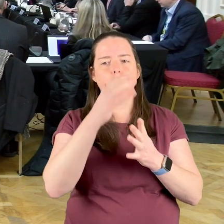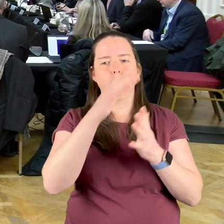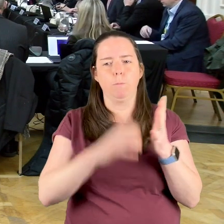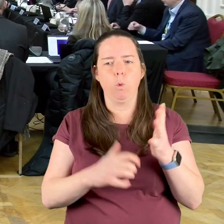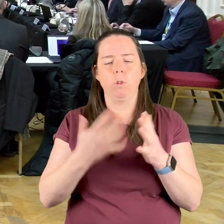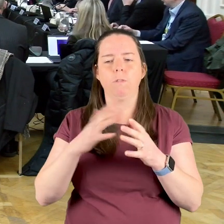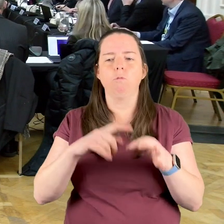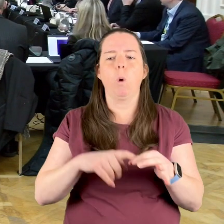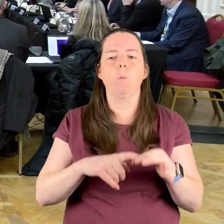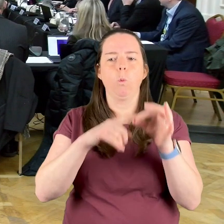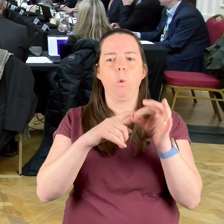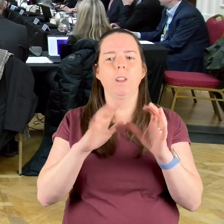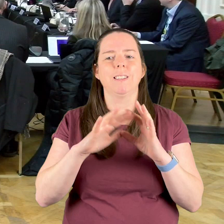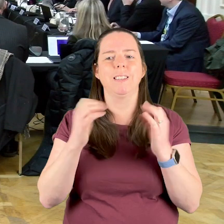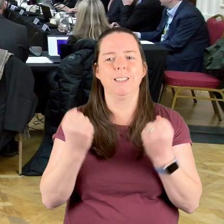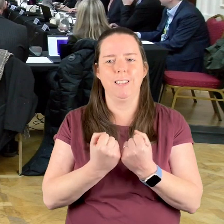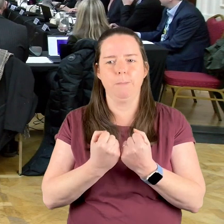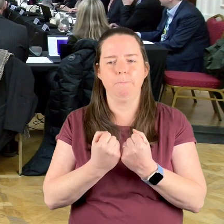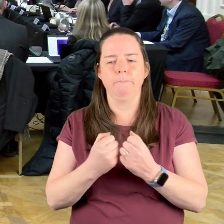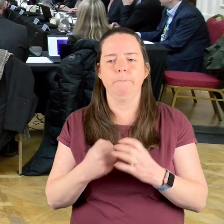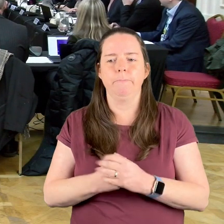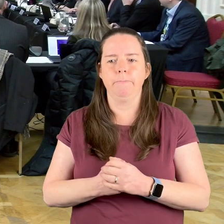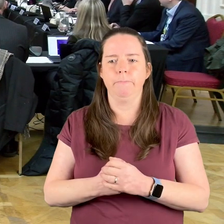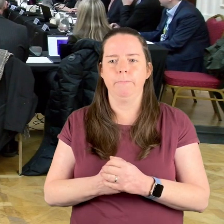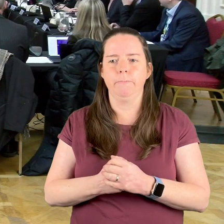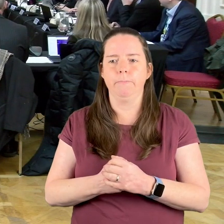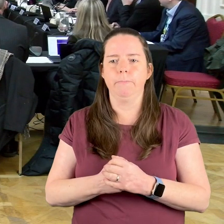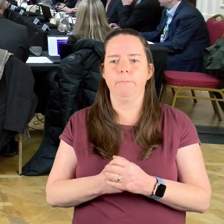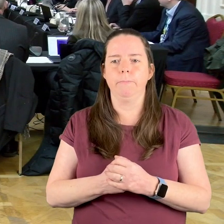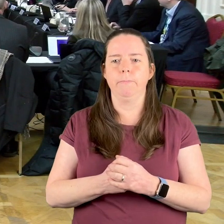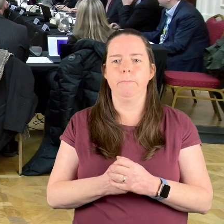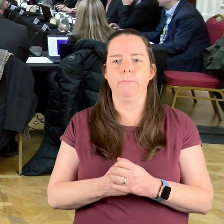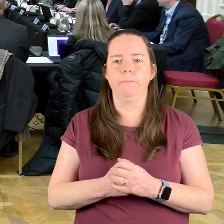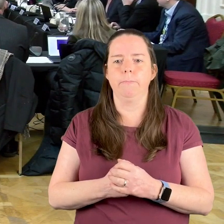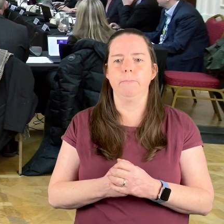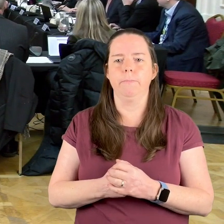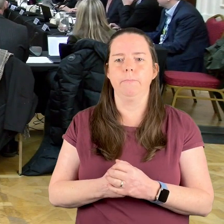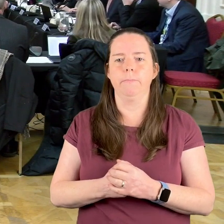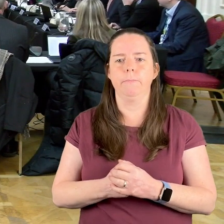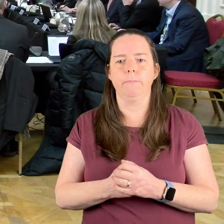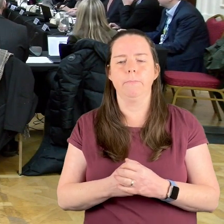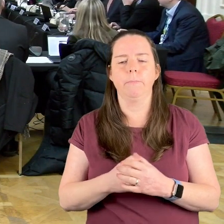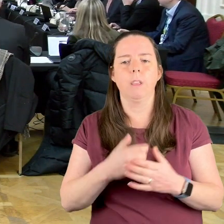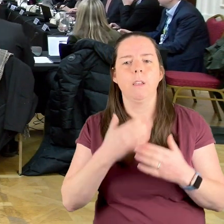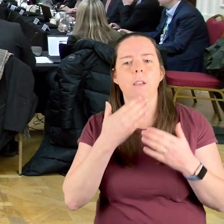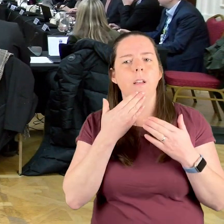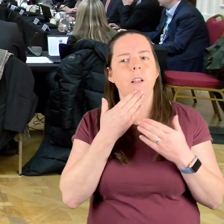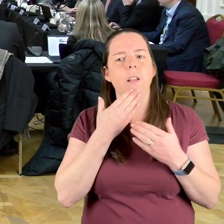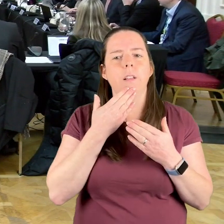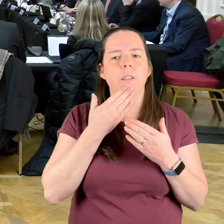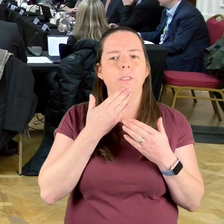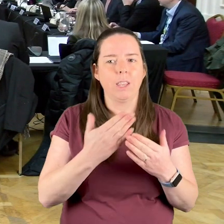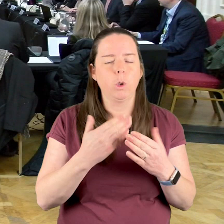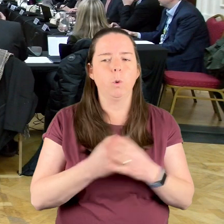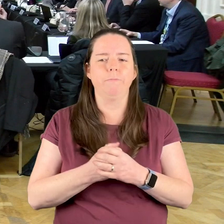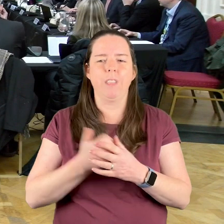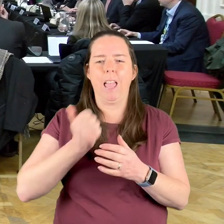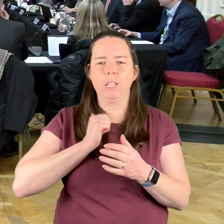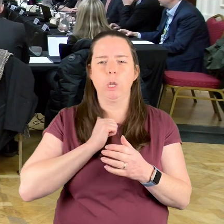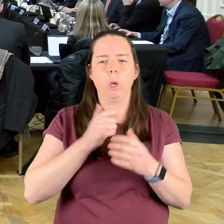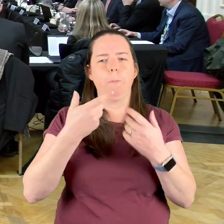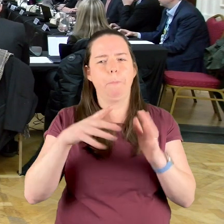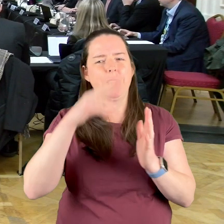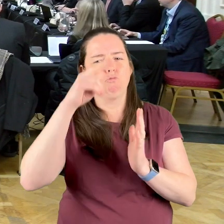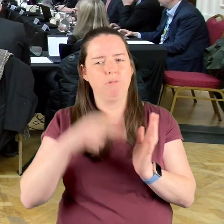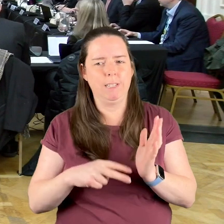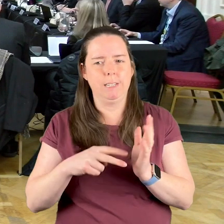Gloria to come in on the first report from the quality team? Thank you. And I'll assume that everybody have